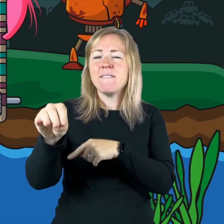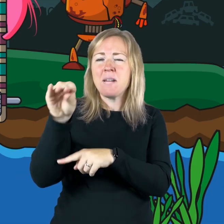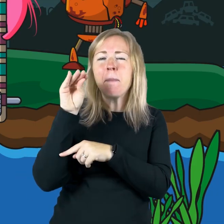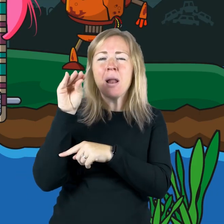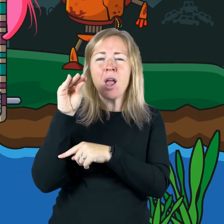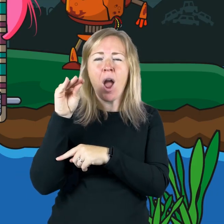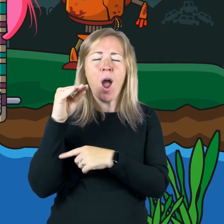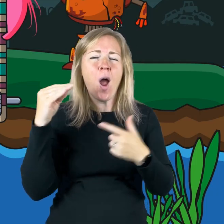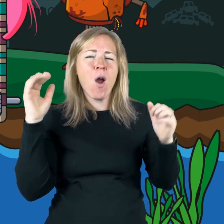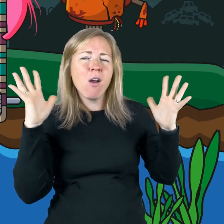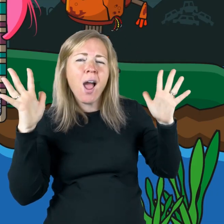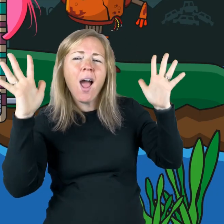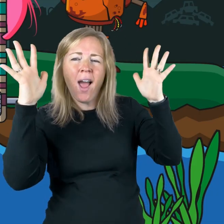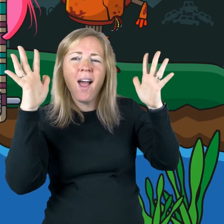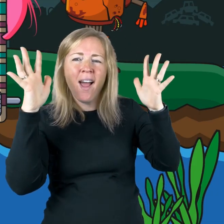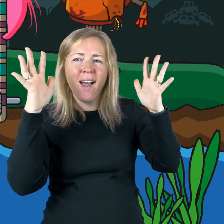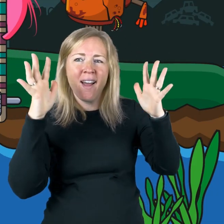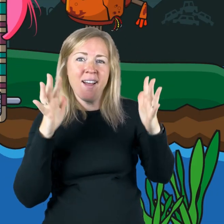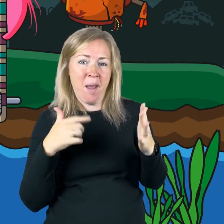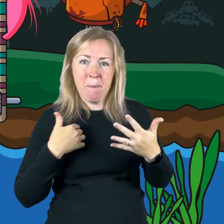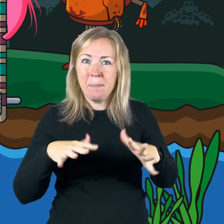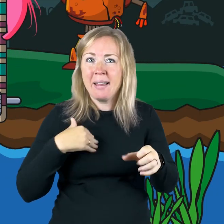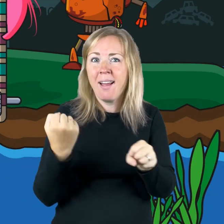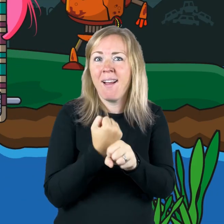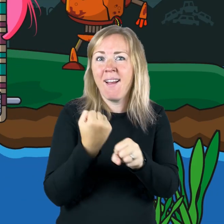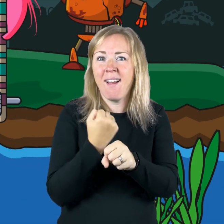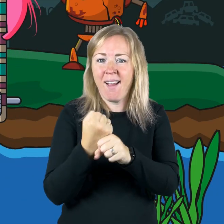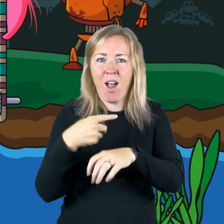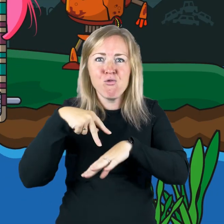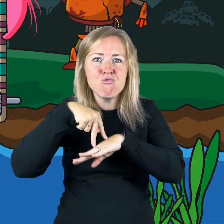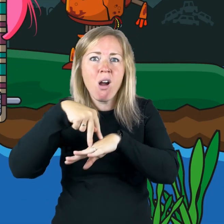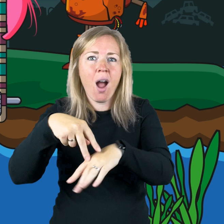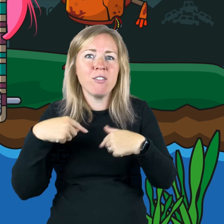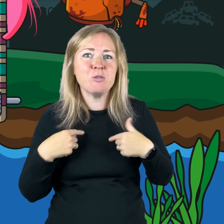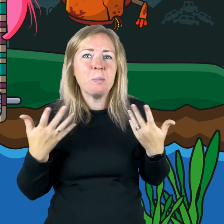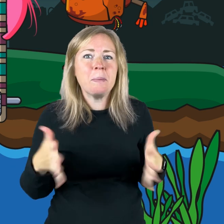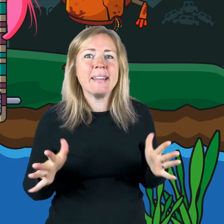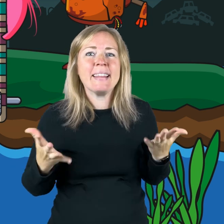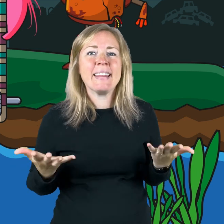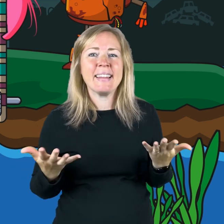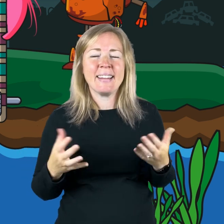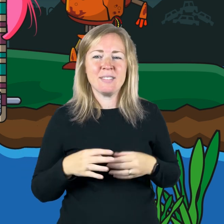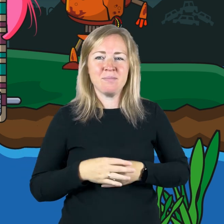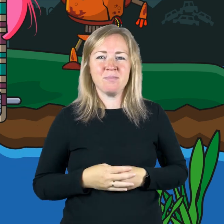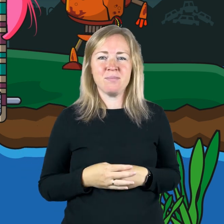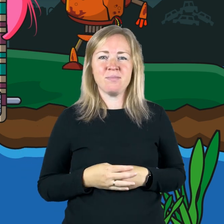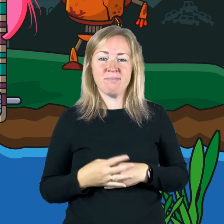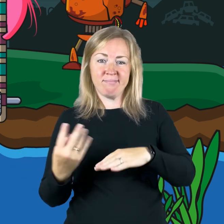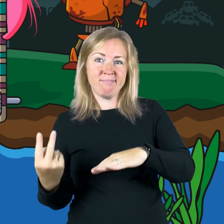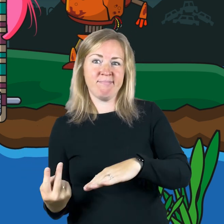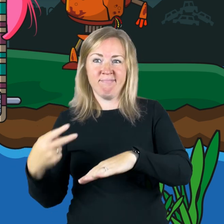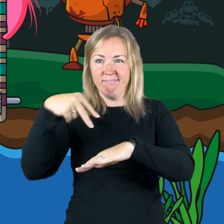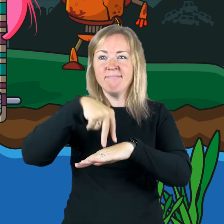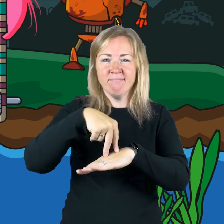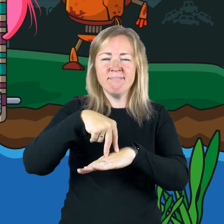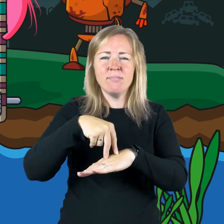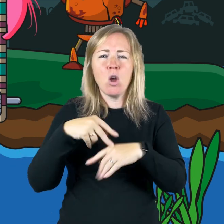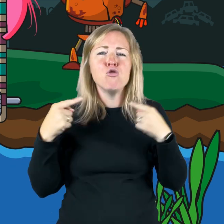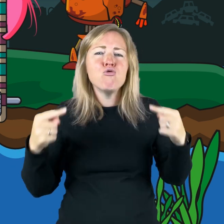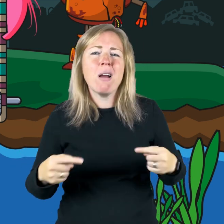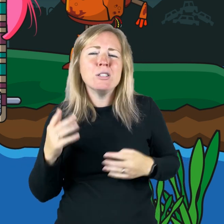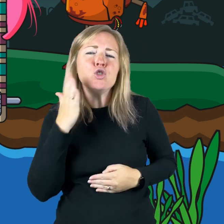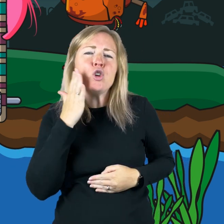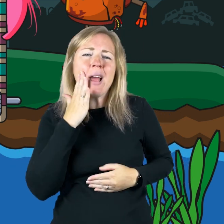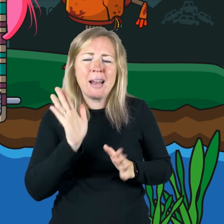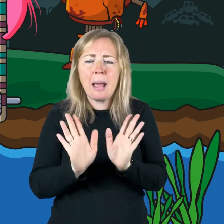they approached Rusty. I've built a raft! She hopped into her makeshift raft and